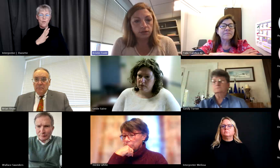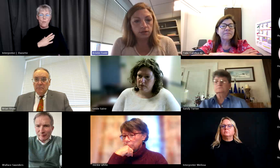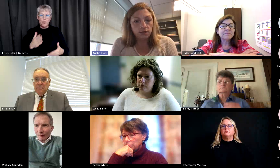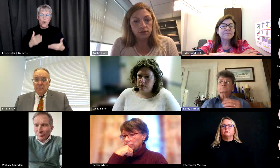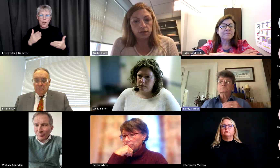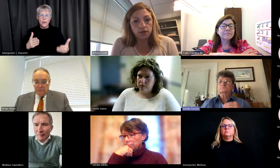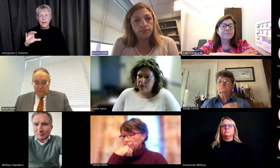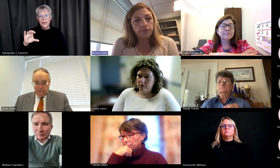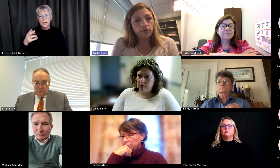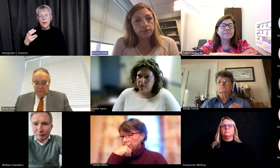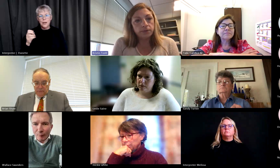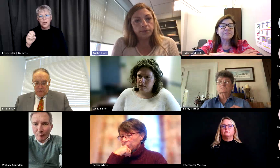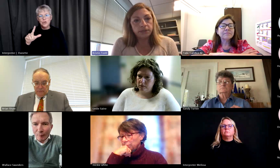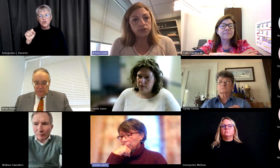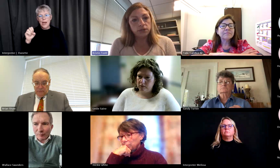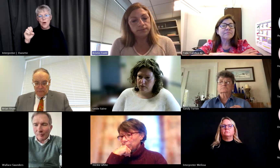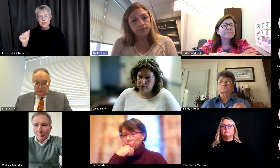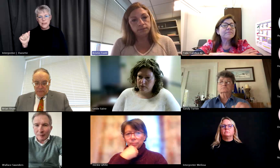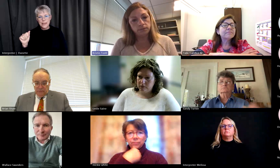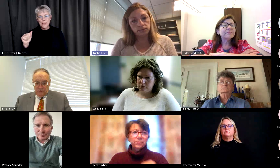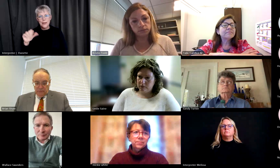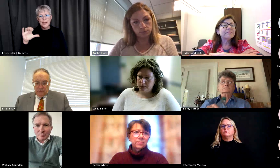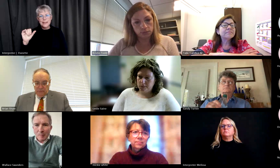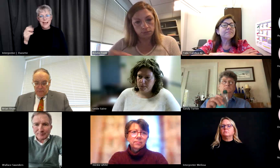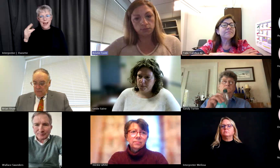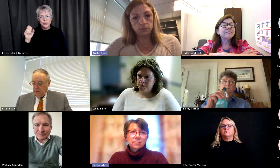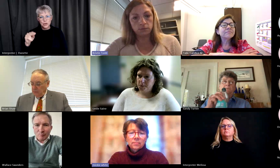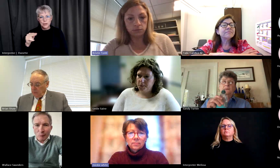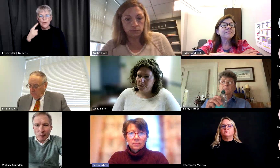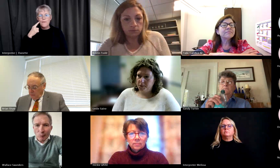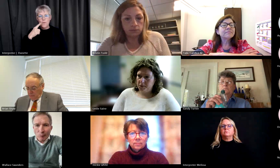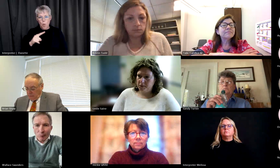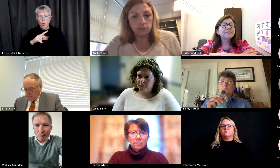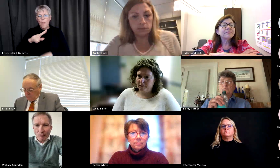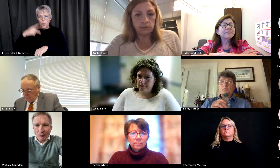Cashin for the principal position.